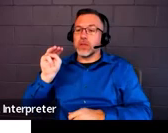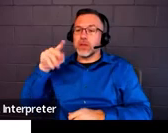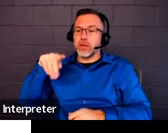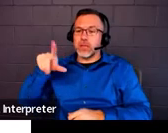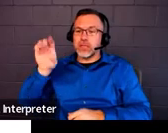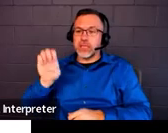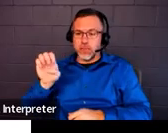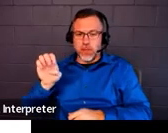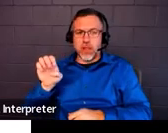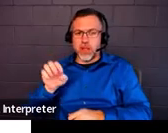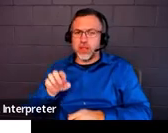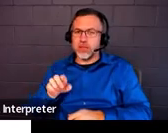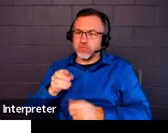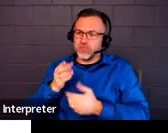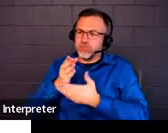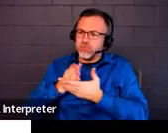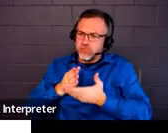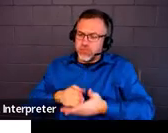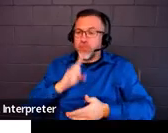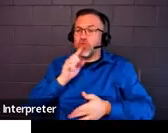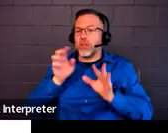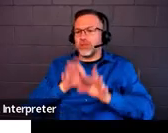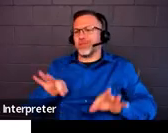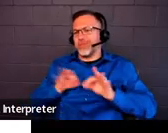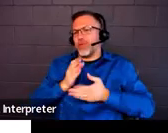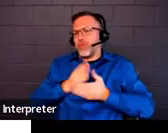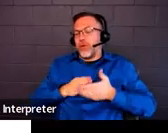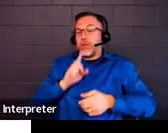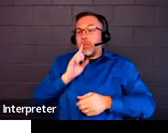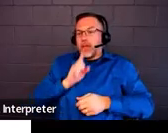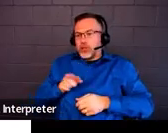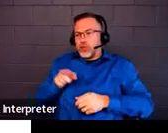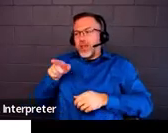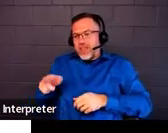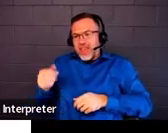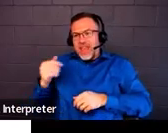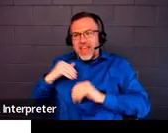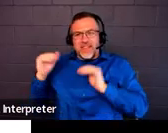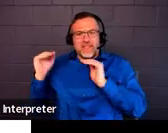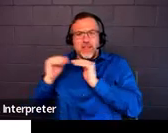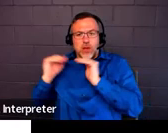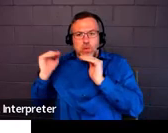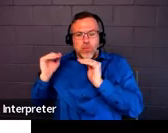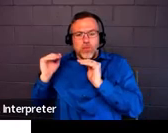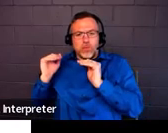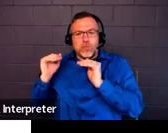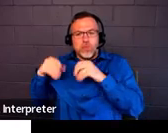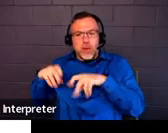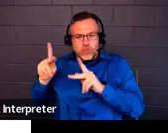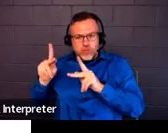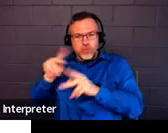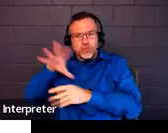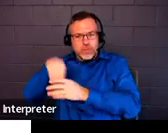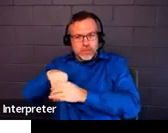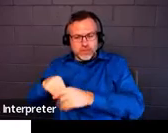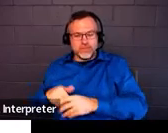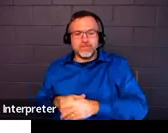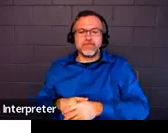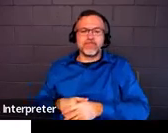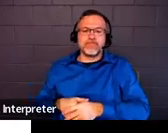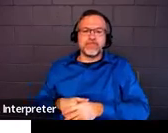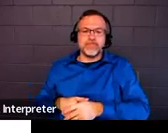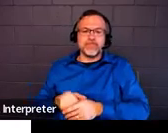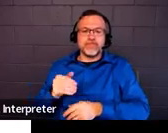sure that this population of students have an equitable opportunity to participate. Test